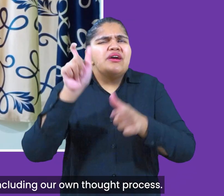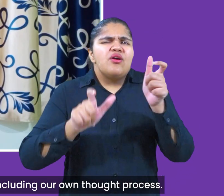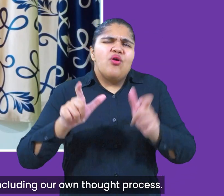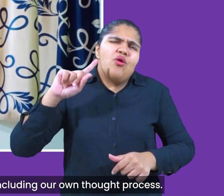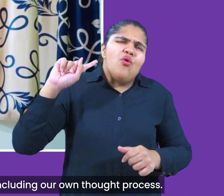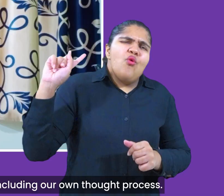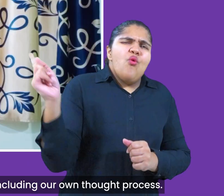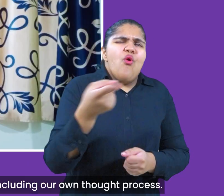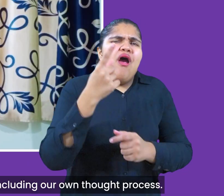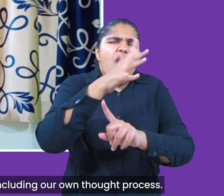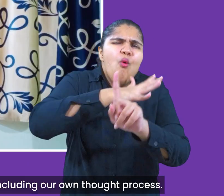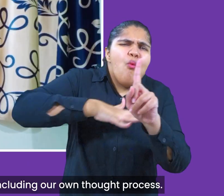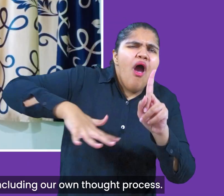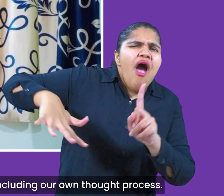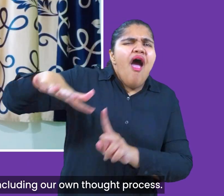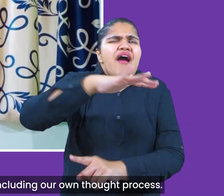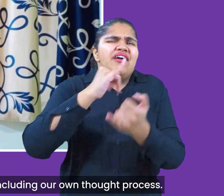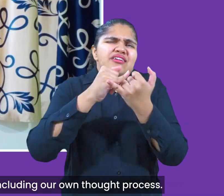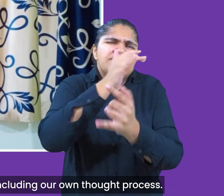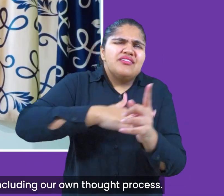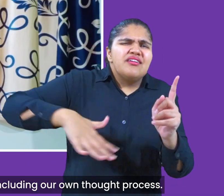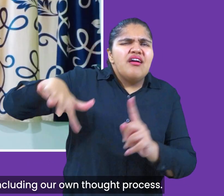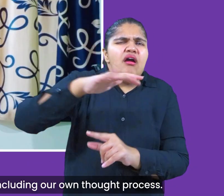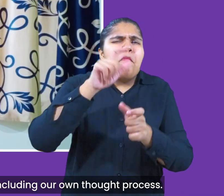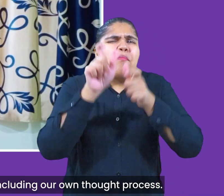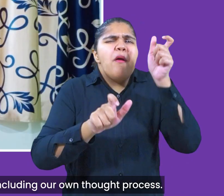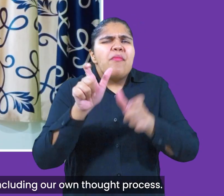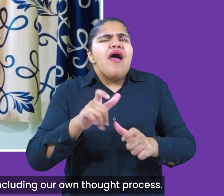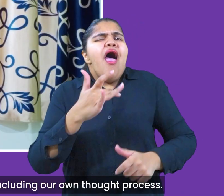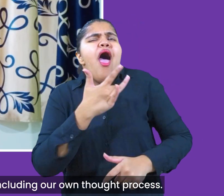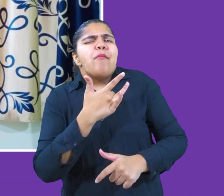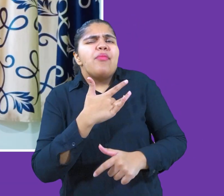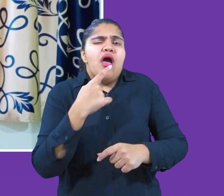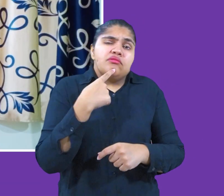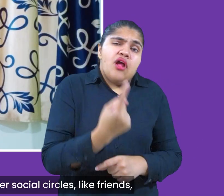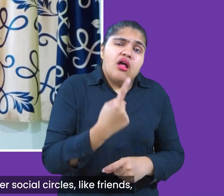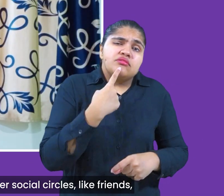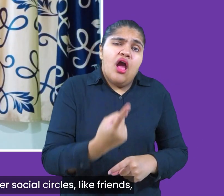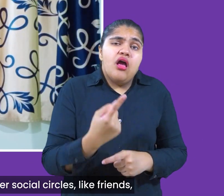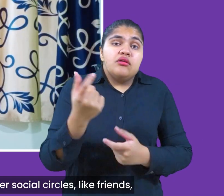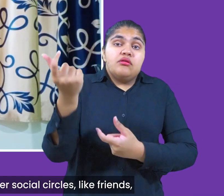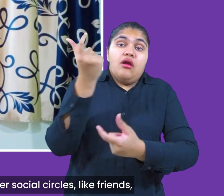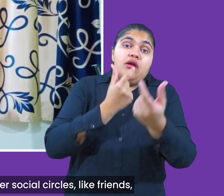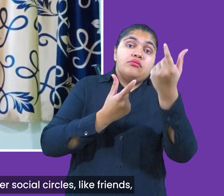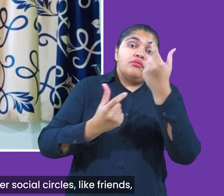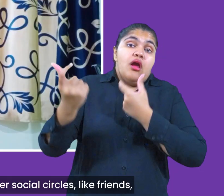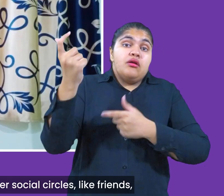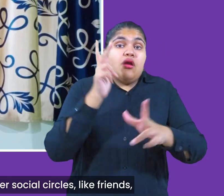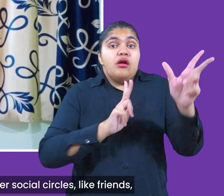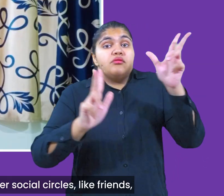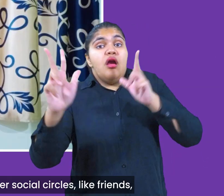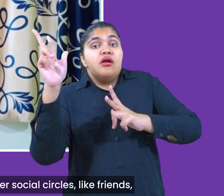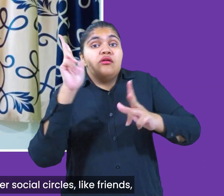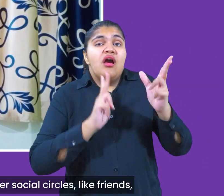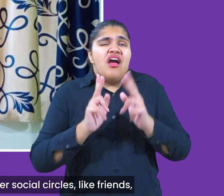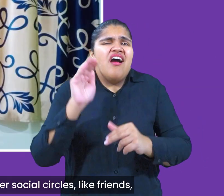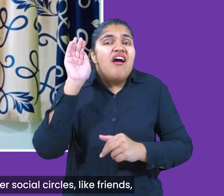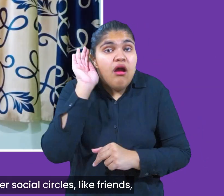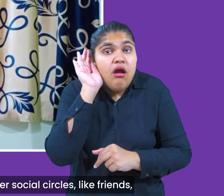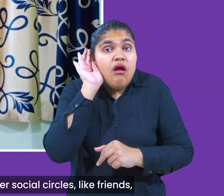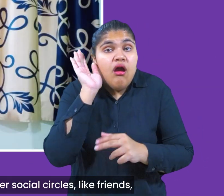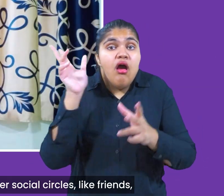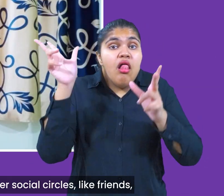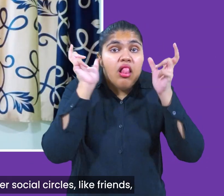getting inputs from many people, right, including our own thought process. So it can be through our family circle, other